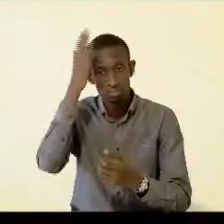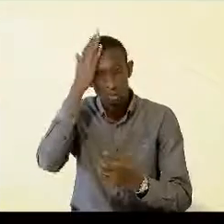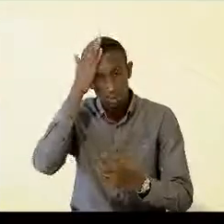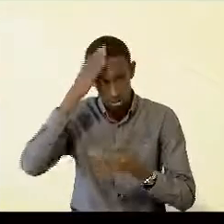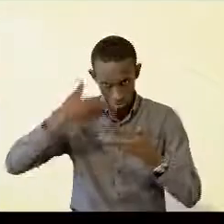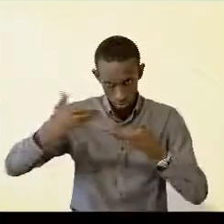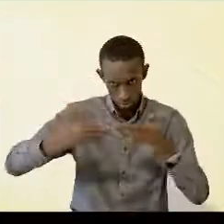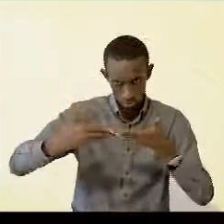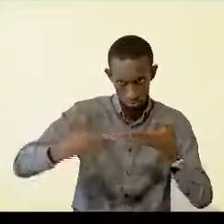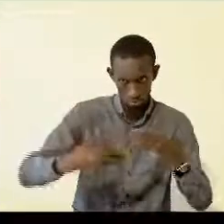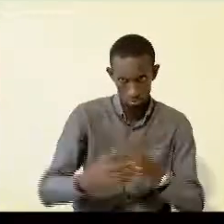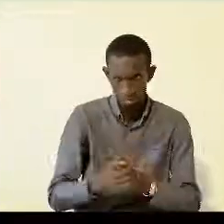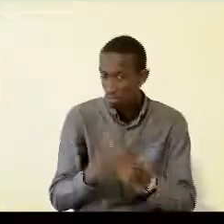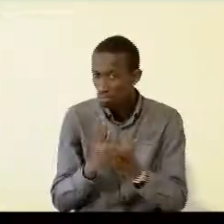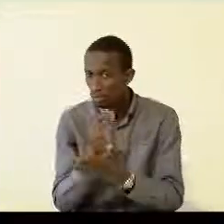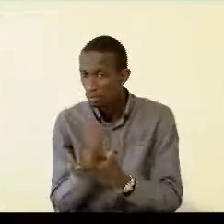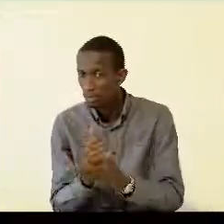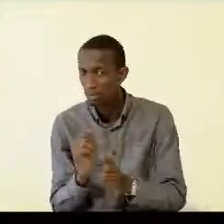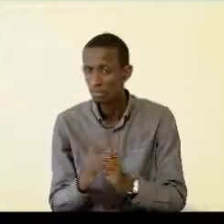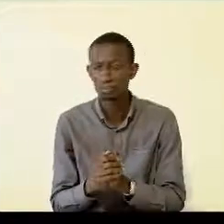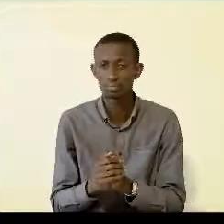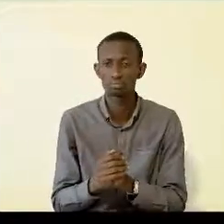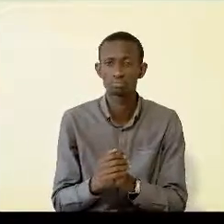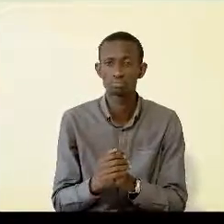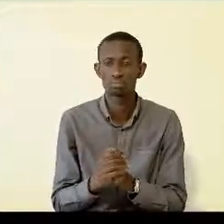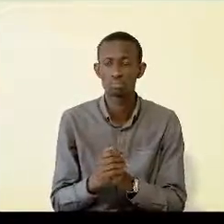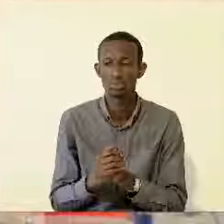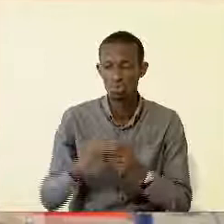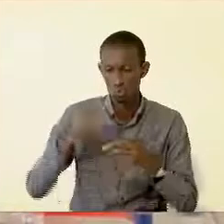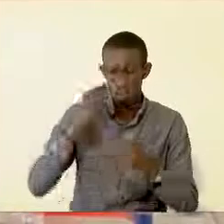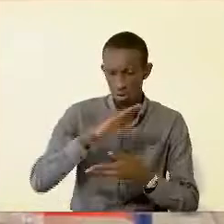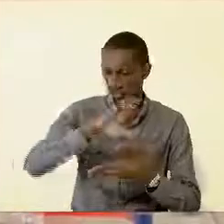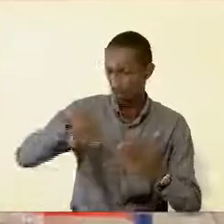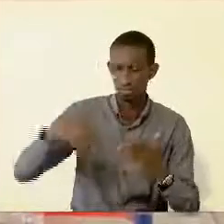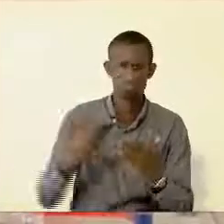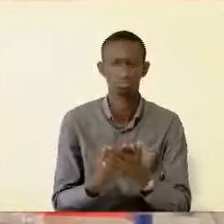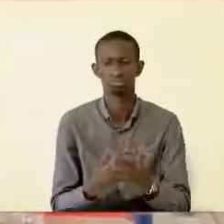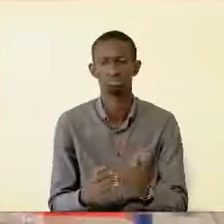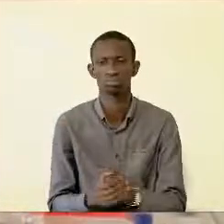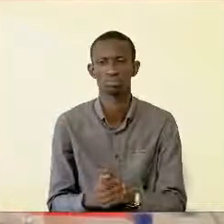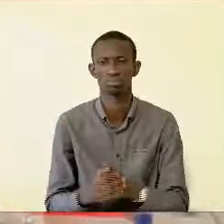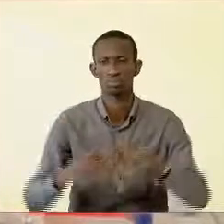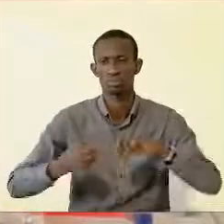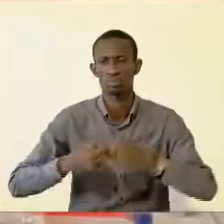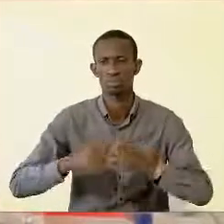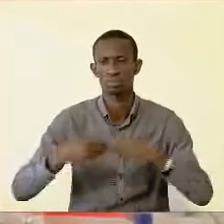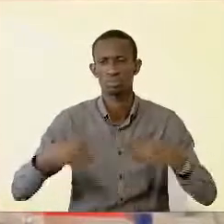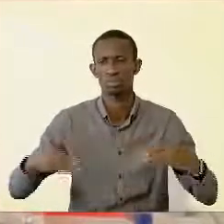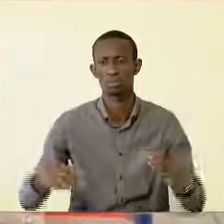have discussed, because we covered all of these physical